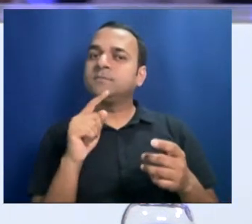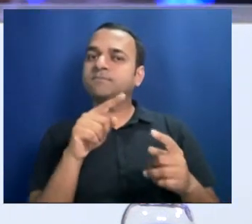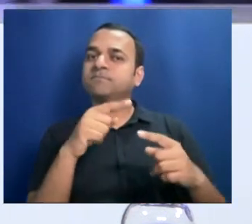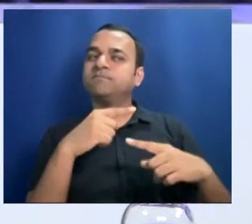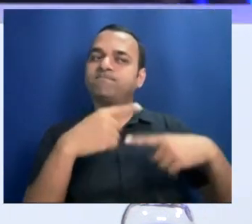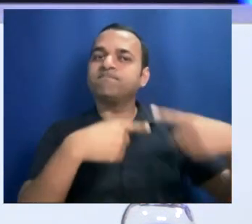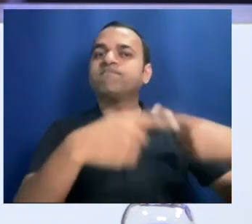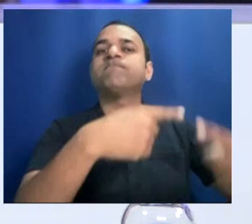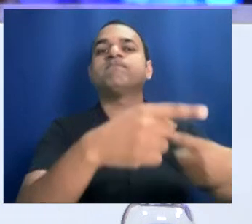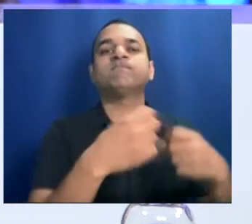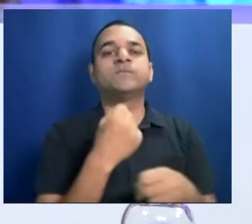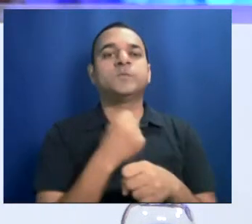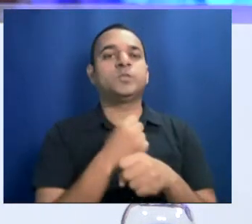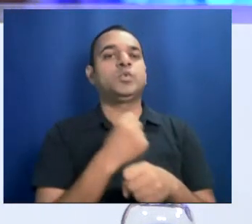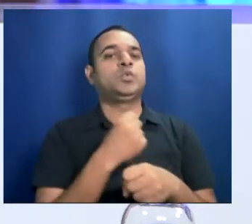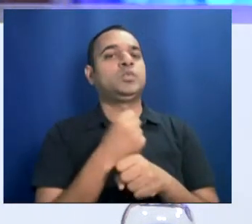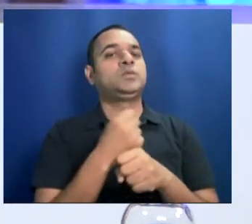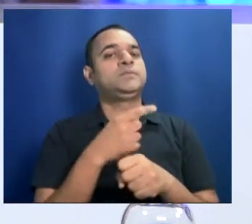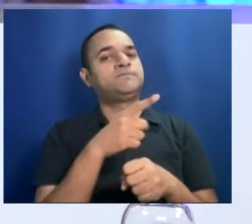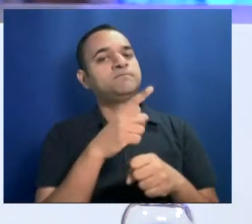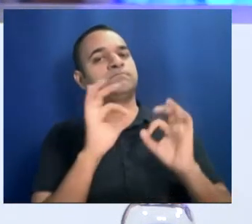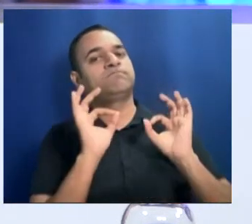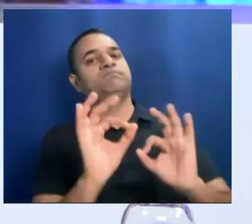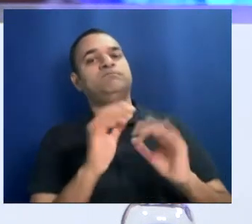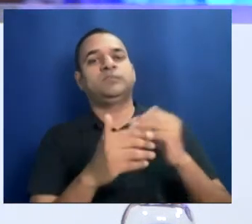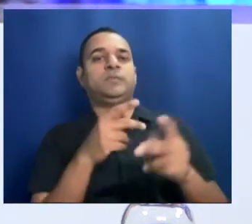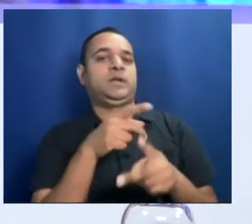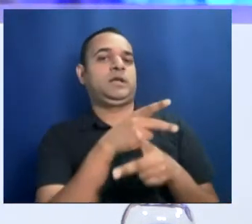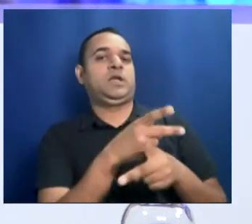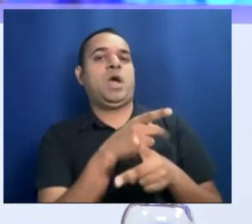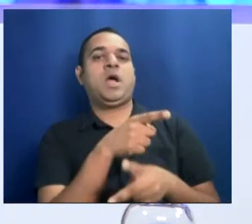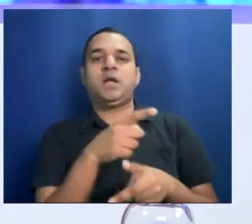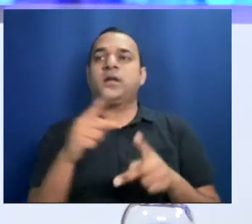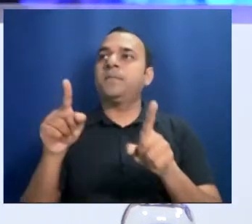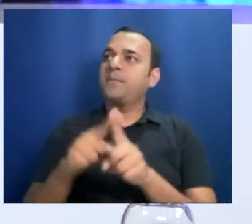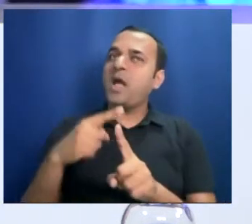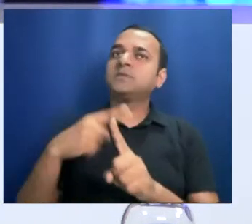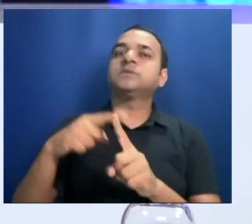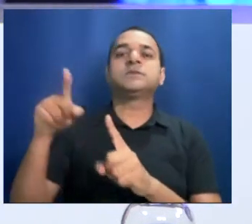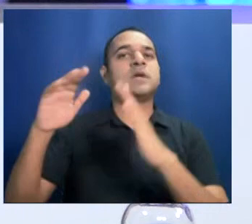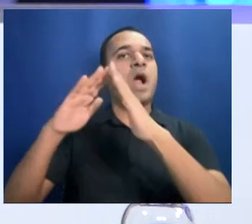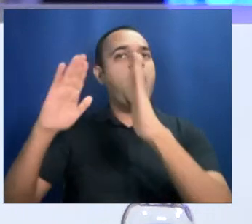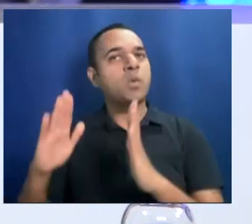household activities. They are slightly more prone to recycle and